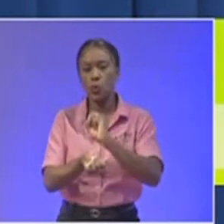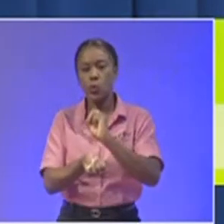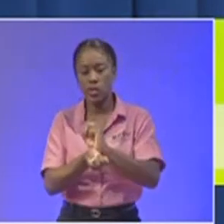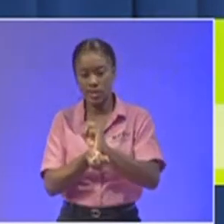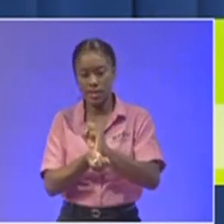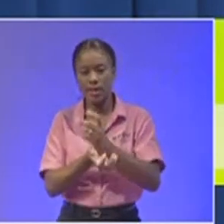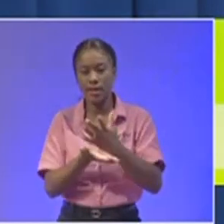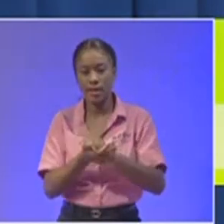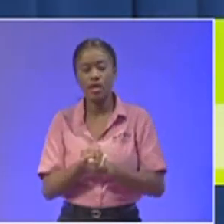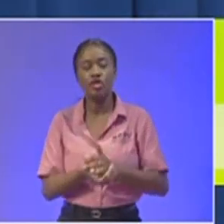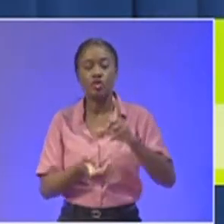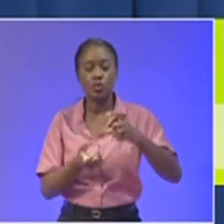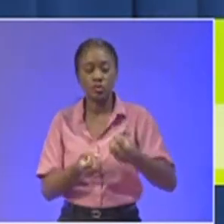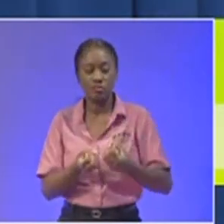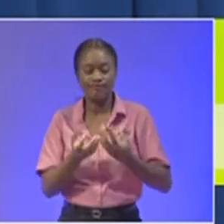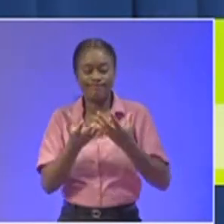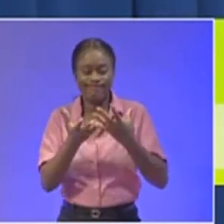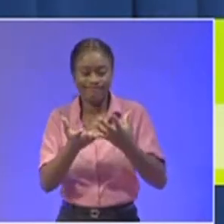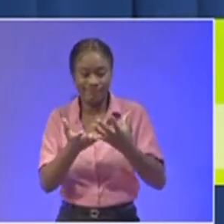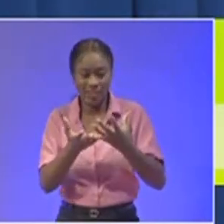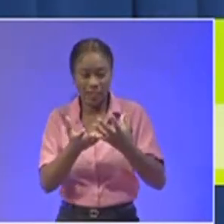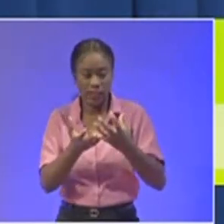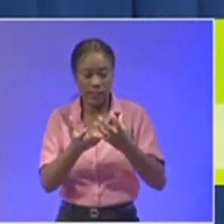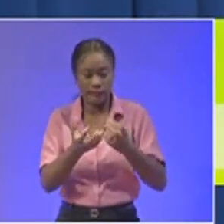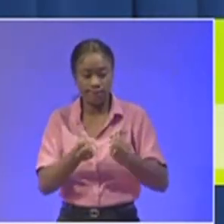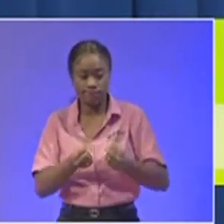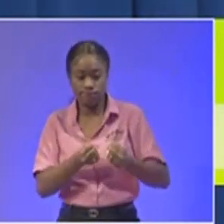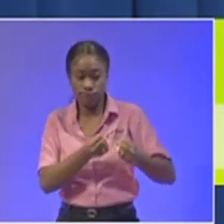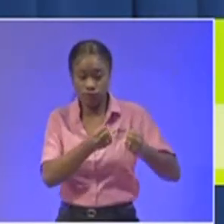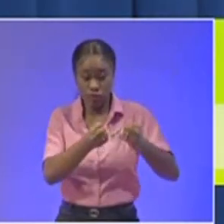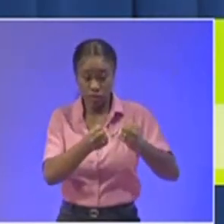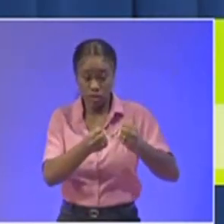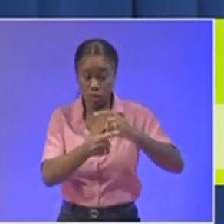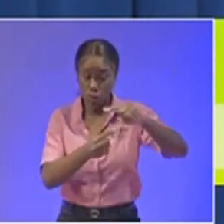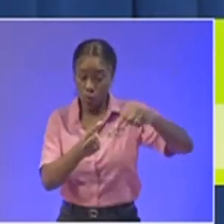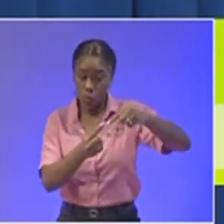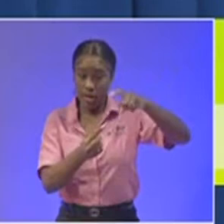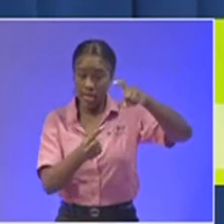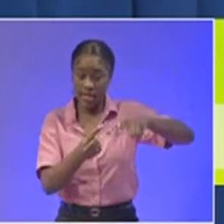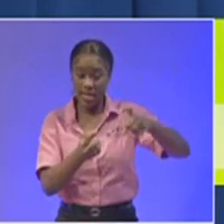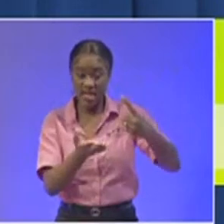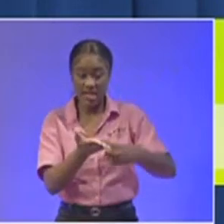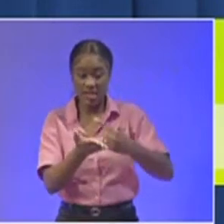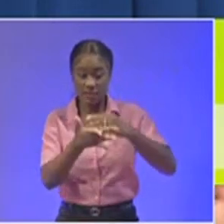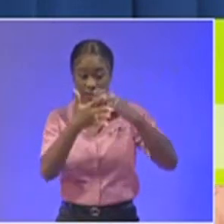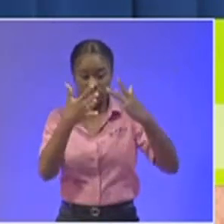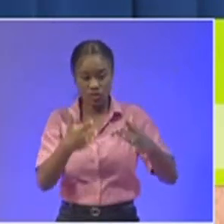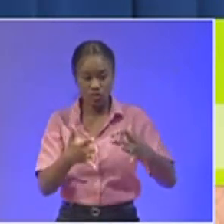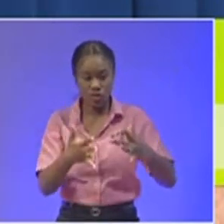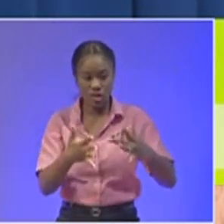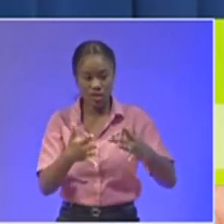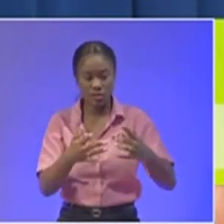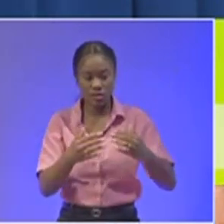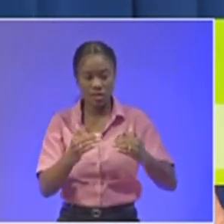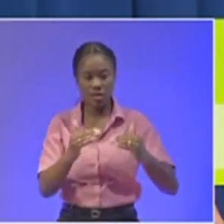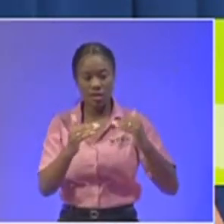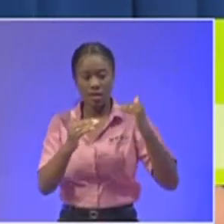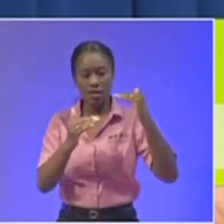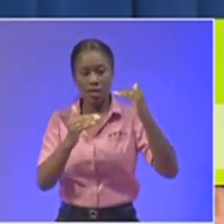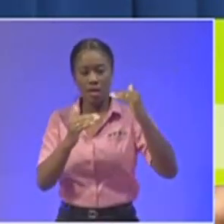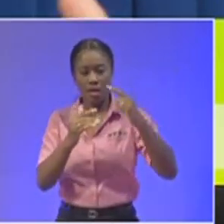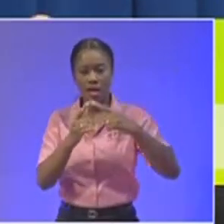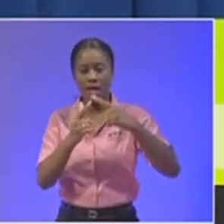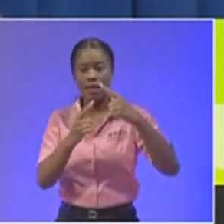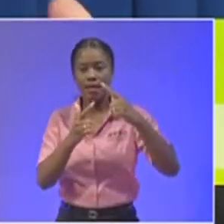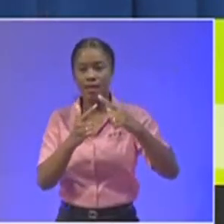time-based. So you want to provide intervention as needed, because sometimes students make the progress and they're stuck in a system where